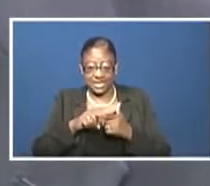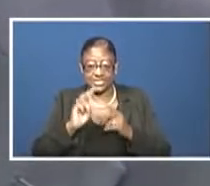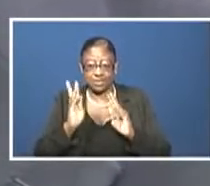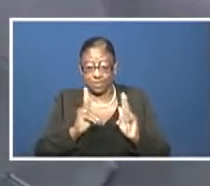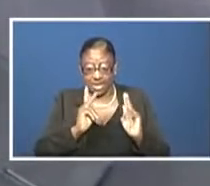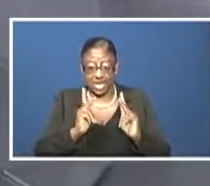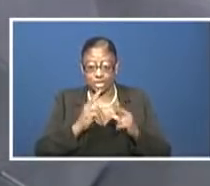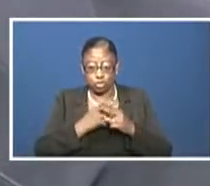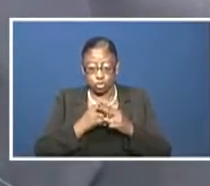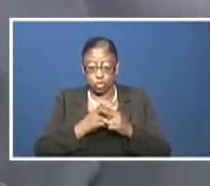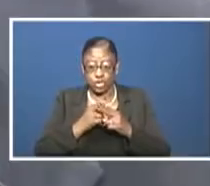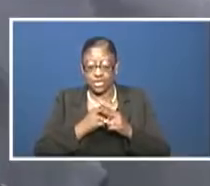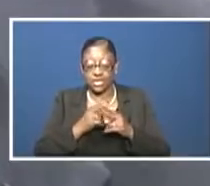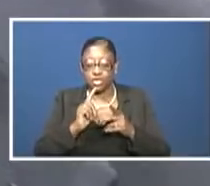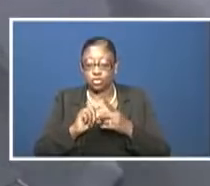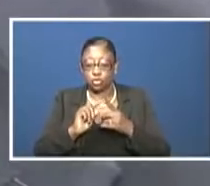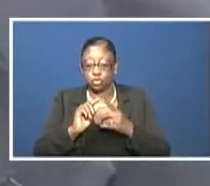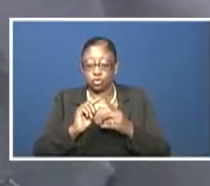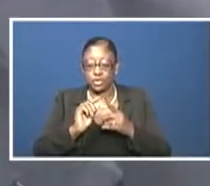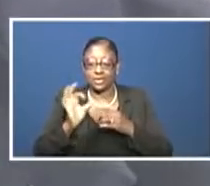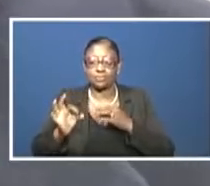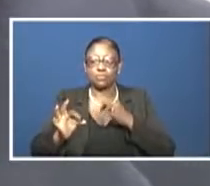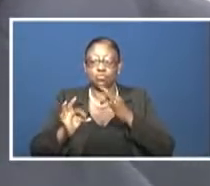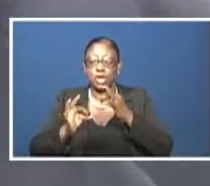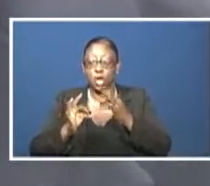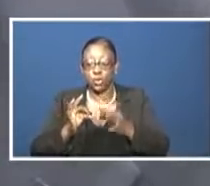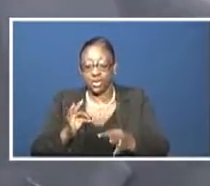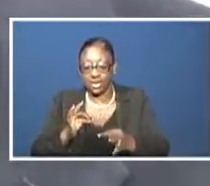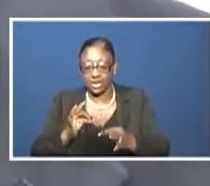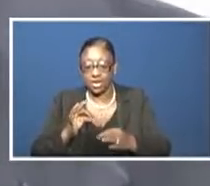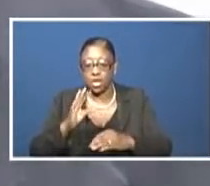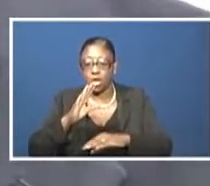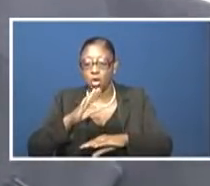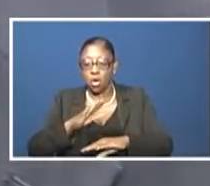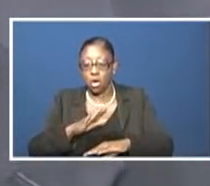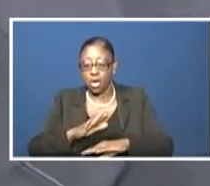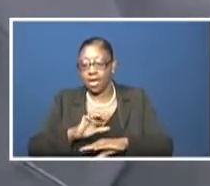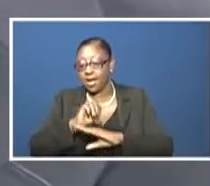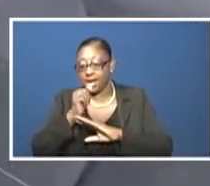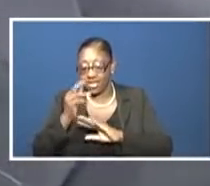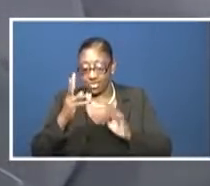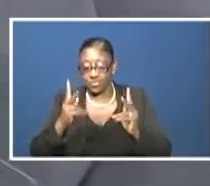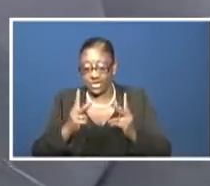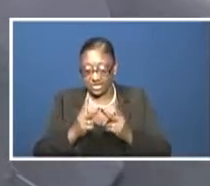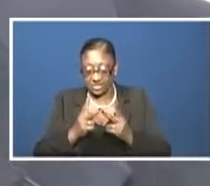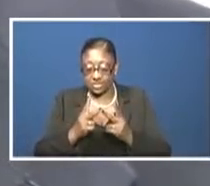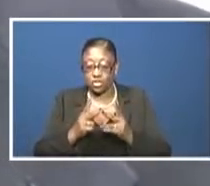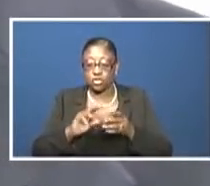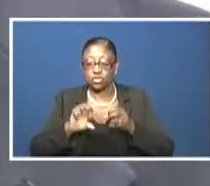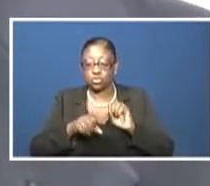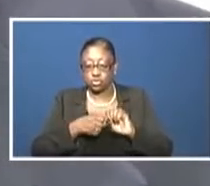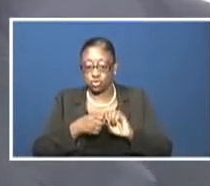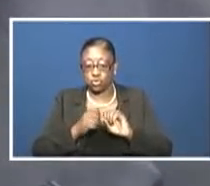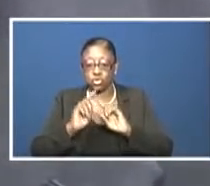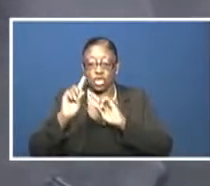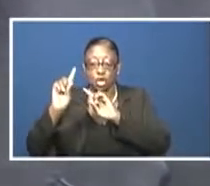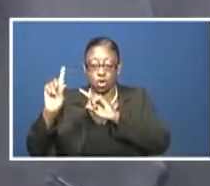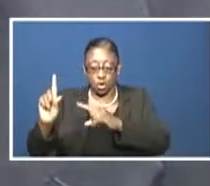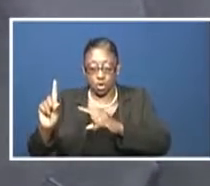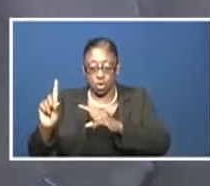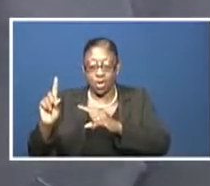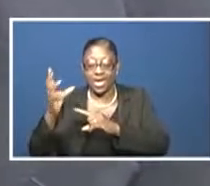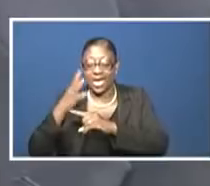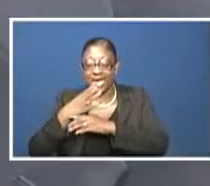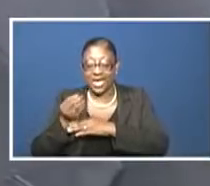very shortly, to relocate those services on the compound elsewhere so we can go into the dialysis unit and